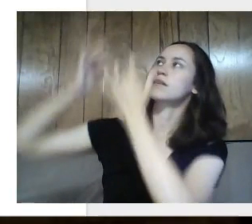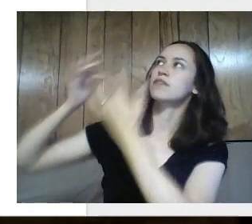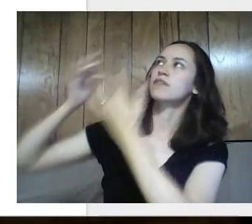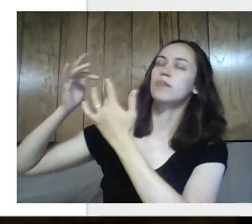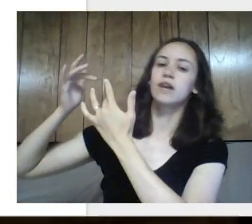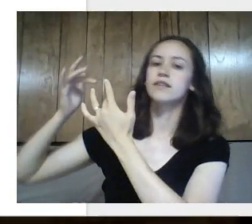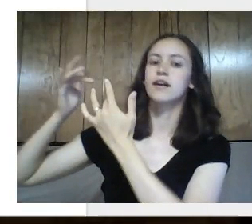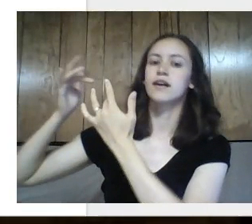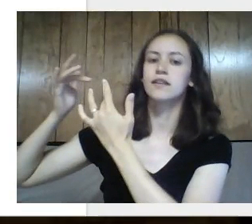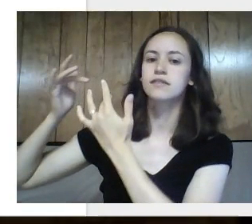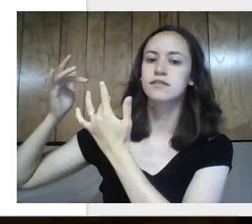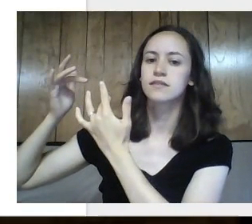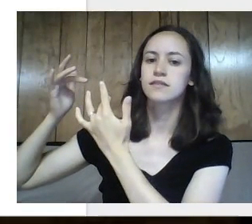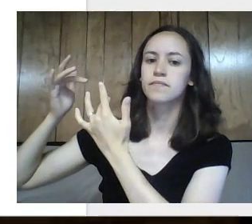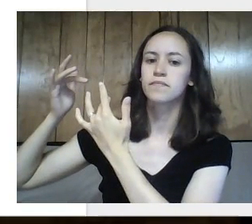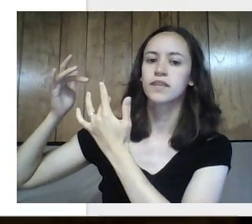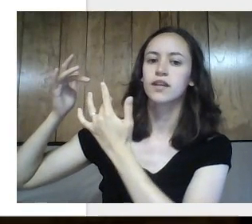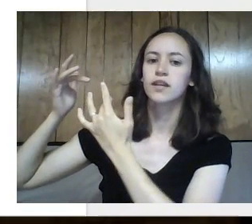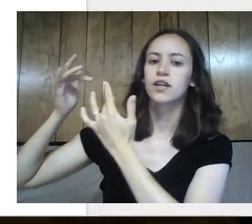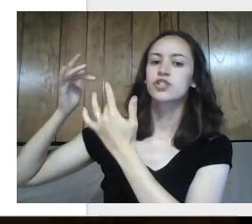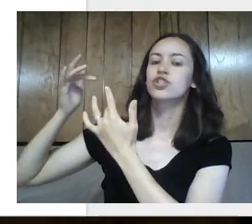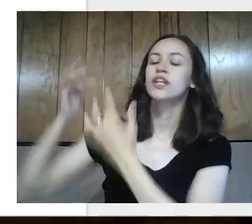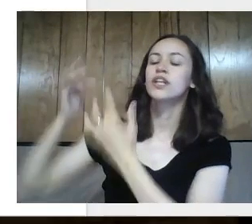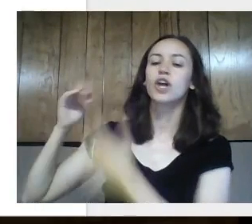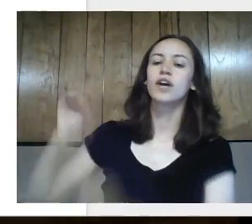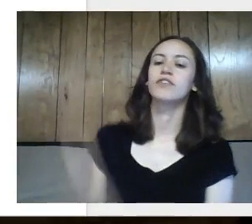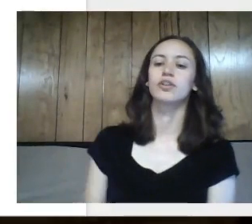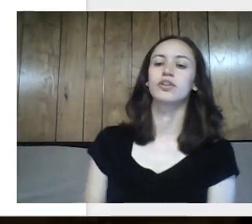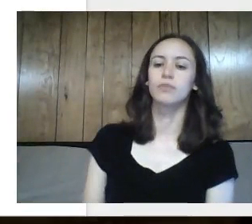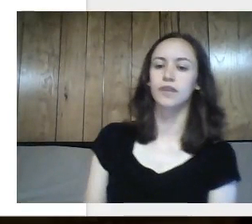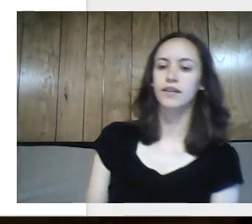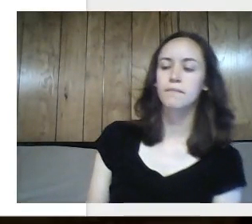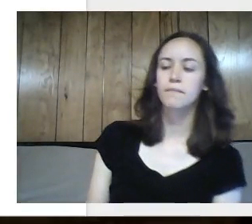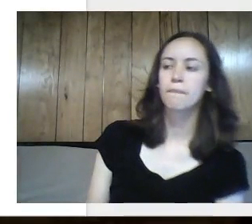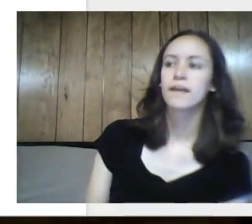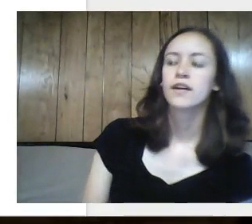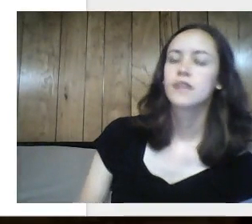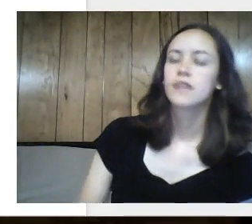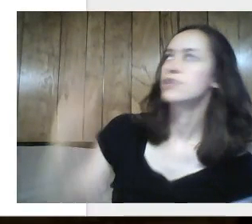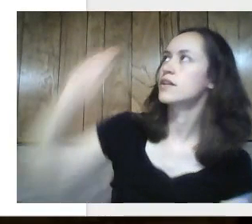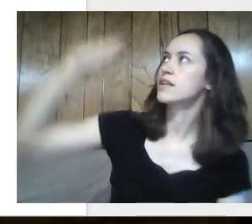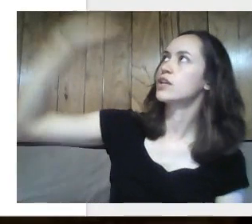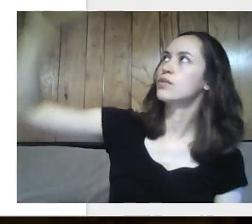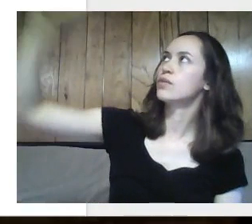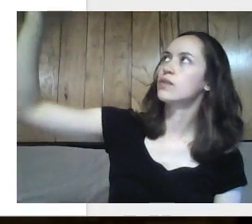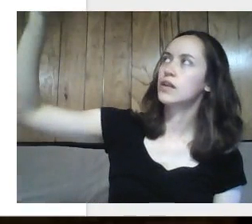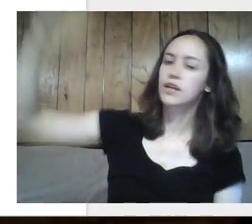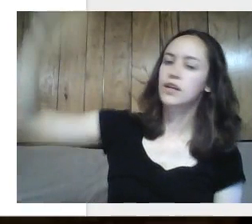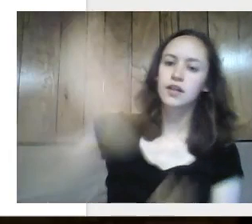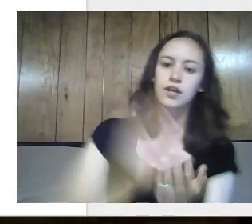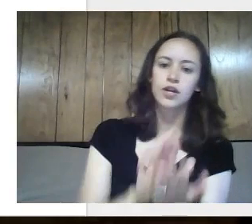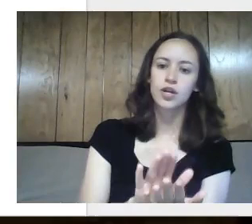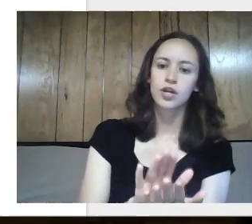Mercy coming from God to us. Stood in awe of your glory. So I say